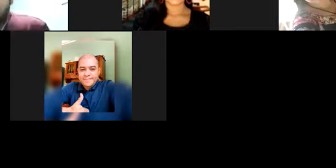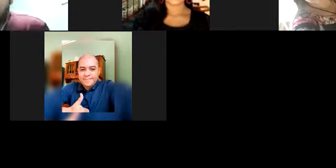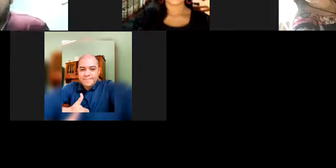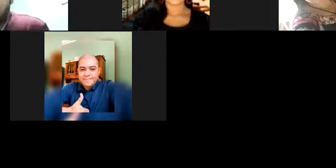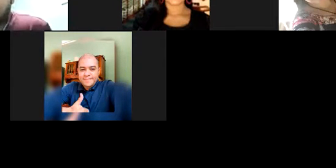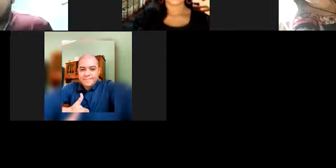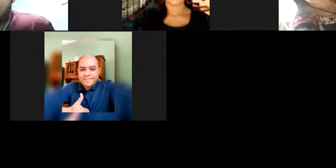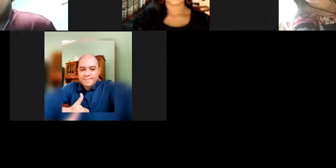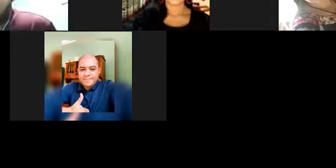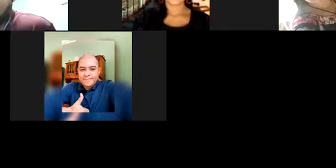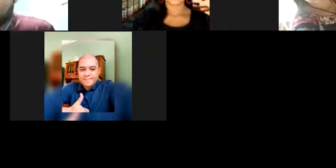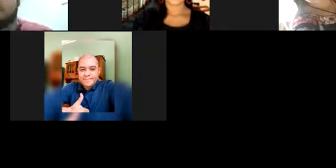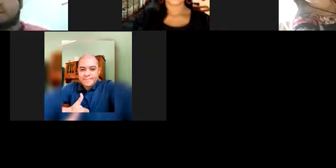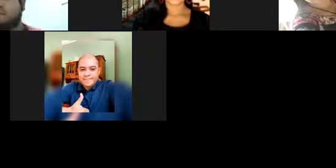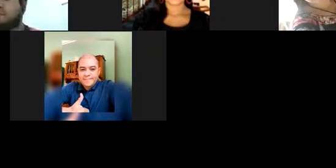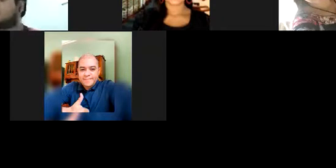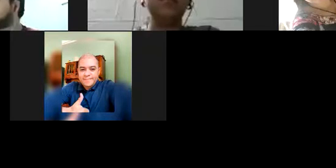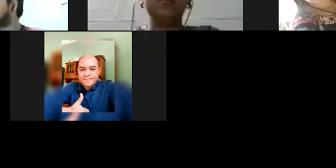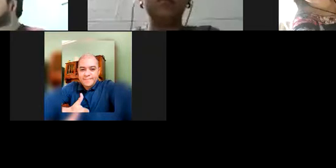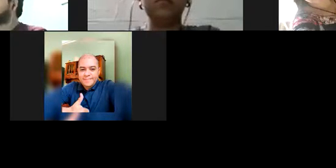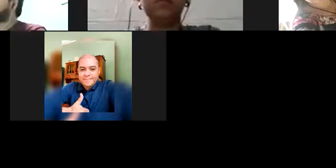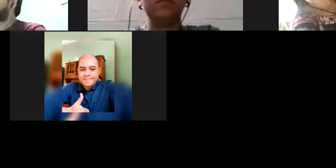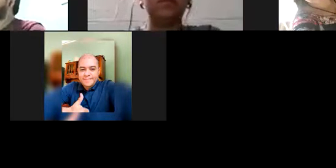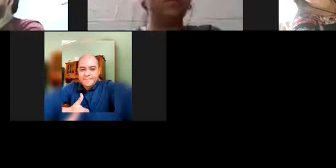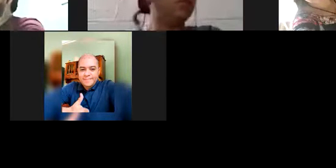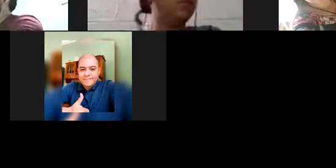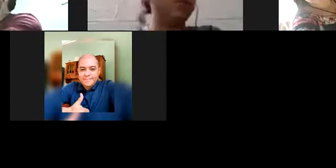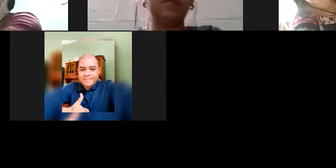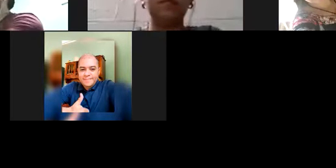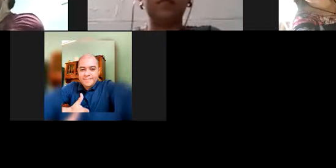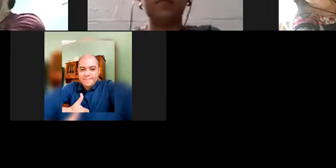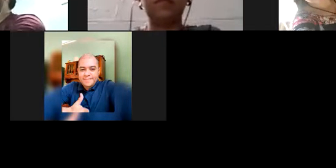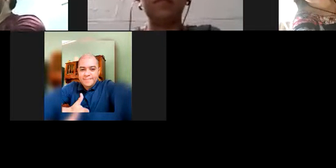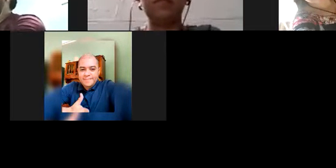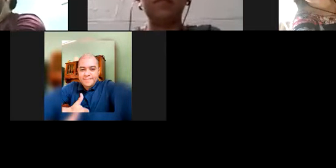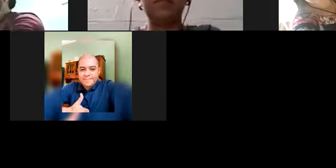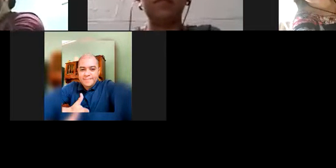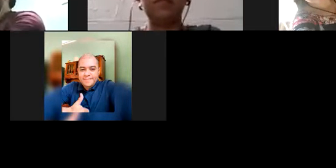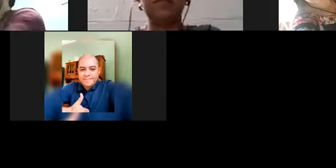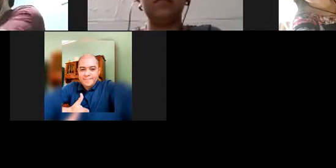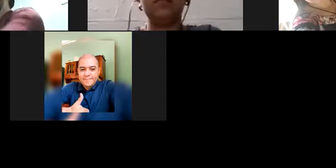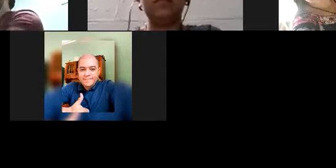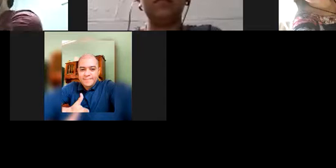perfect. Eliani, what are you doing in the next vacation?